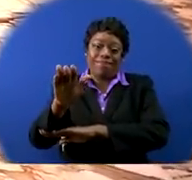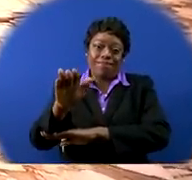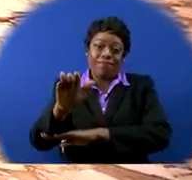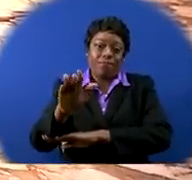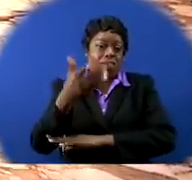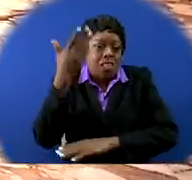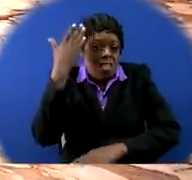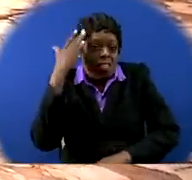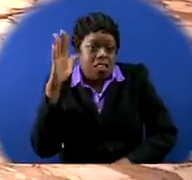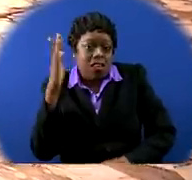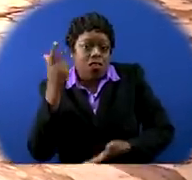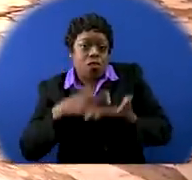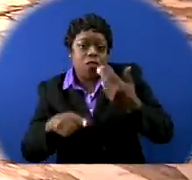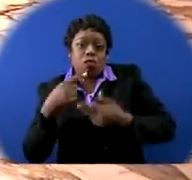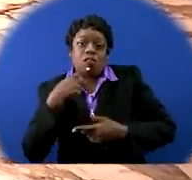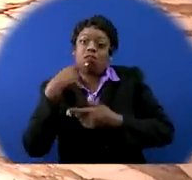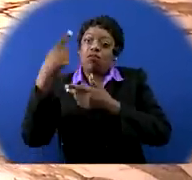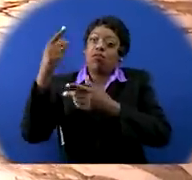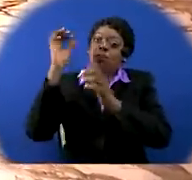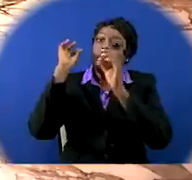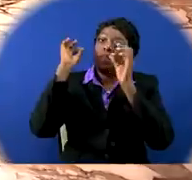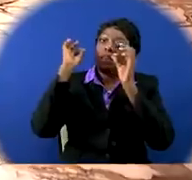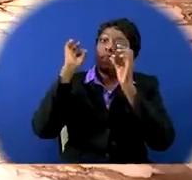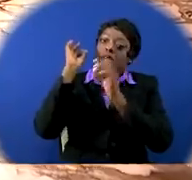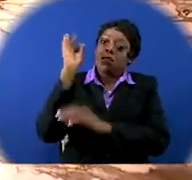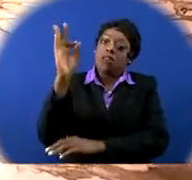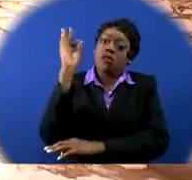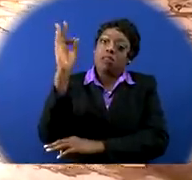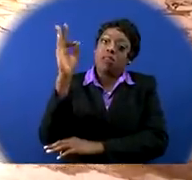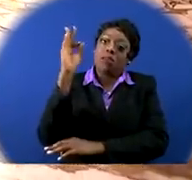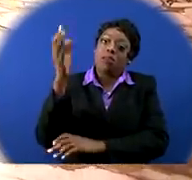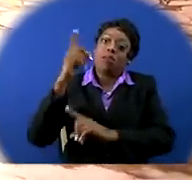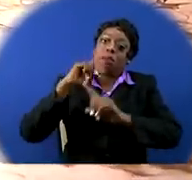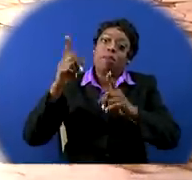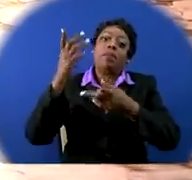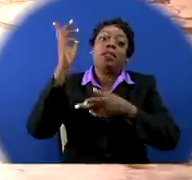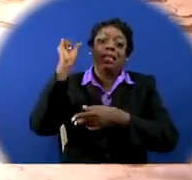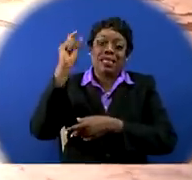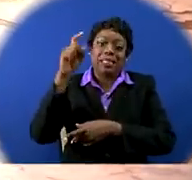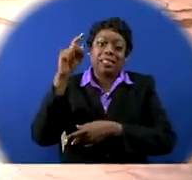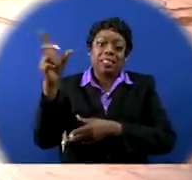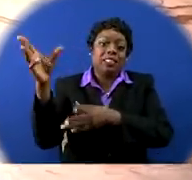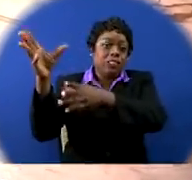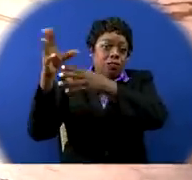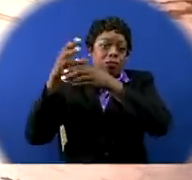They didn't know what you told me to preach, but they sure needed to hear it today.